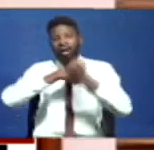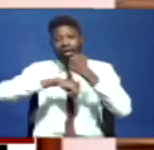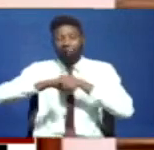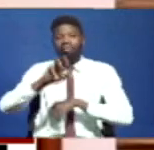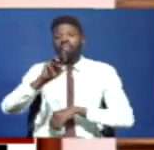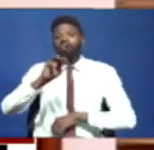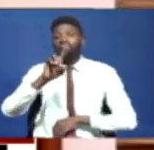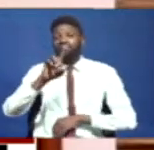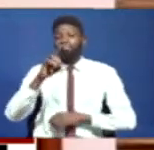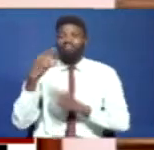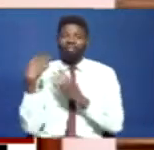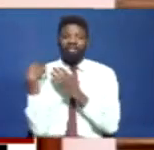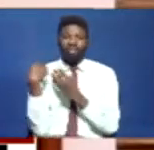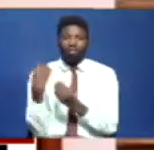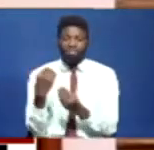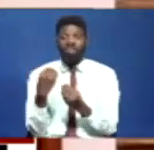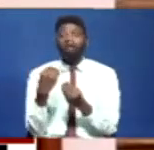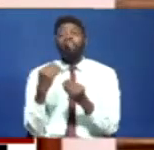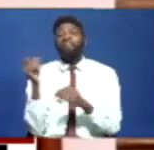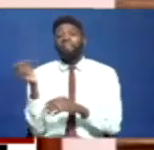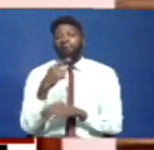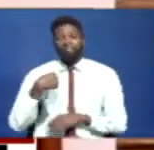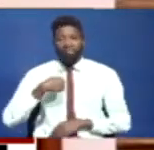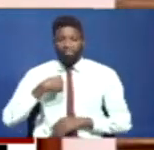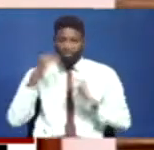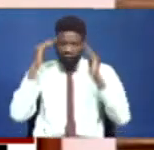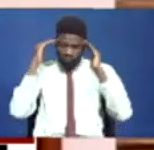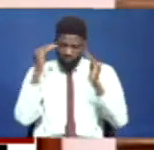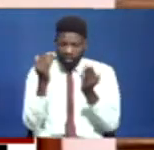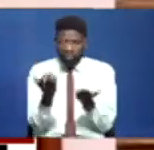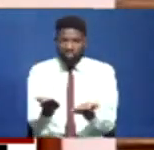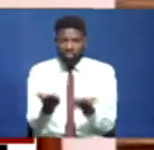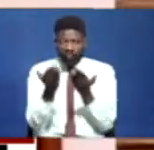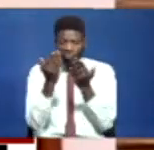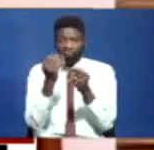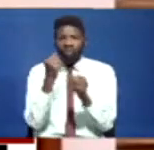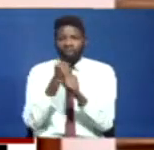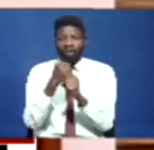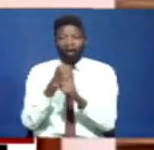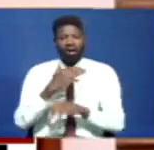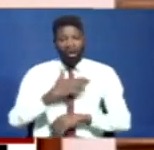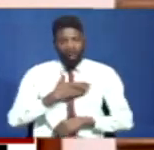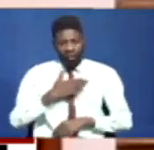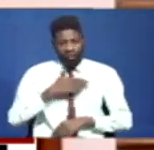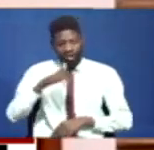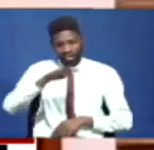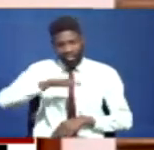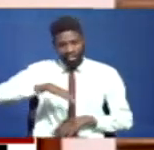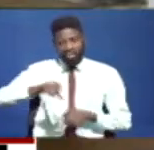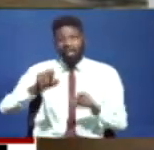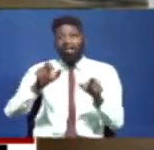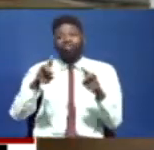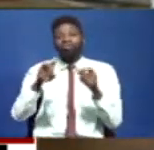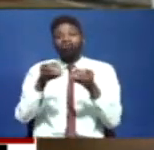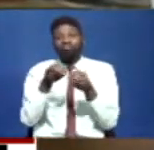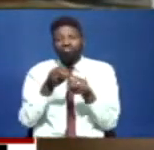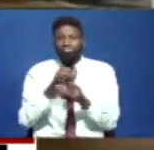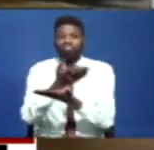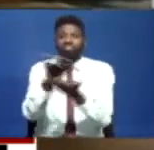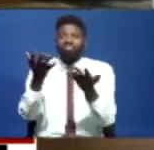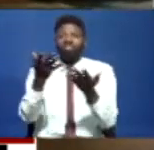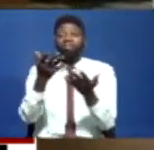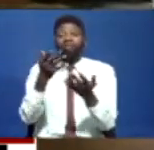on improving the delivery of our core mandate in broadcasting, which I inform it's to